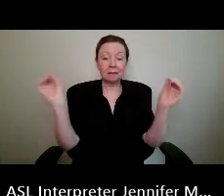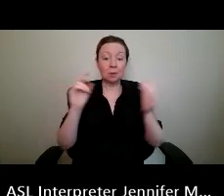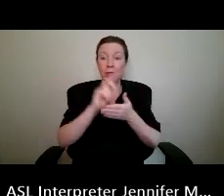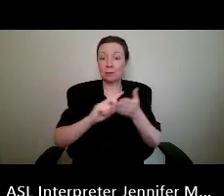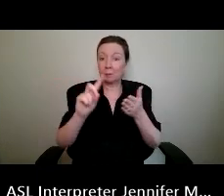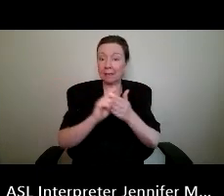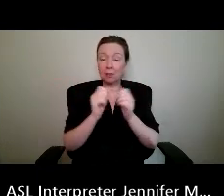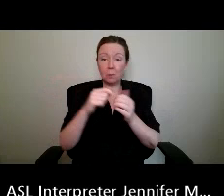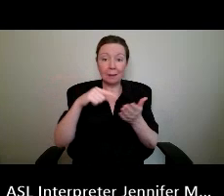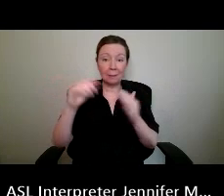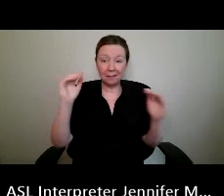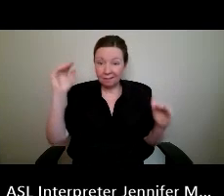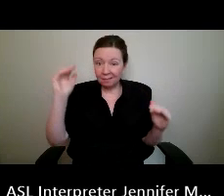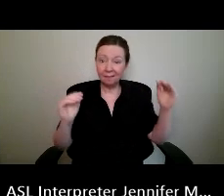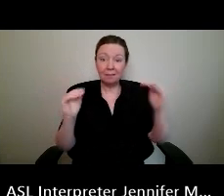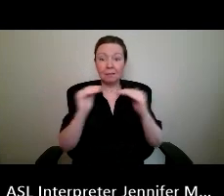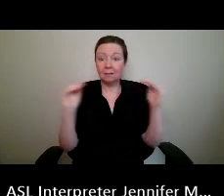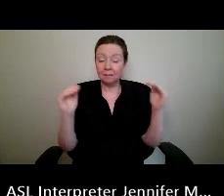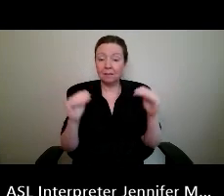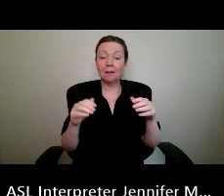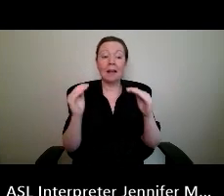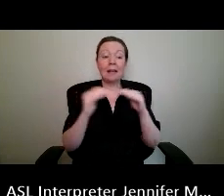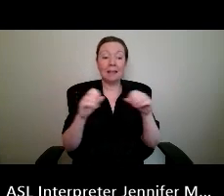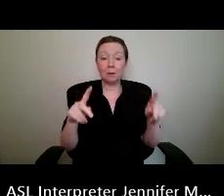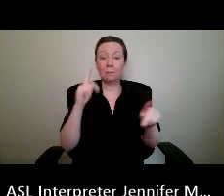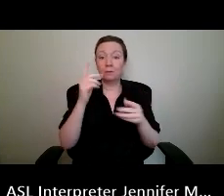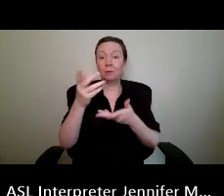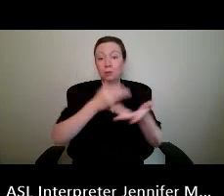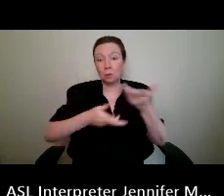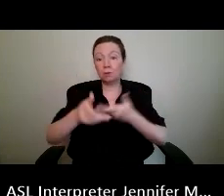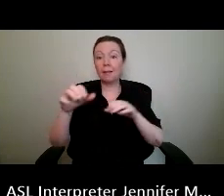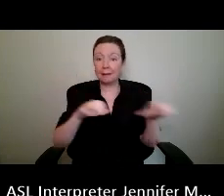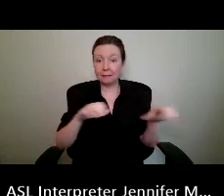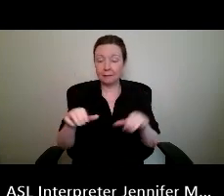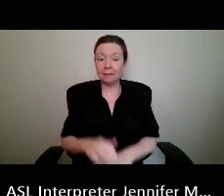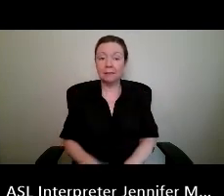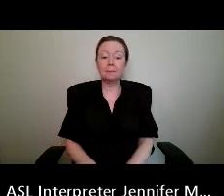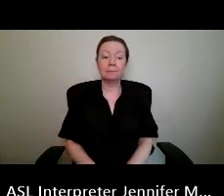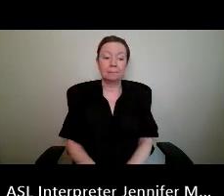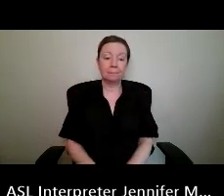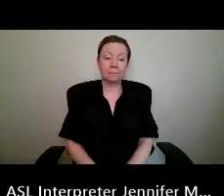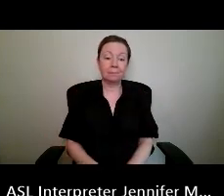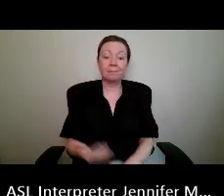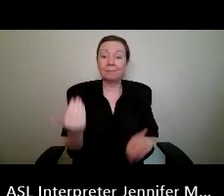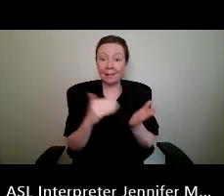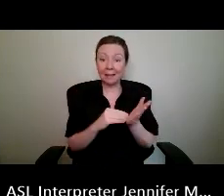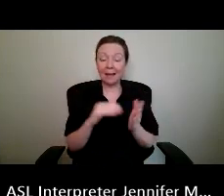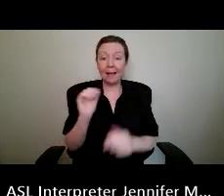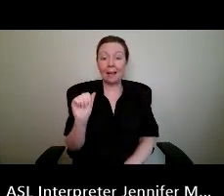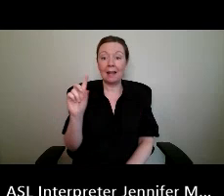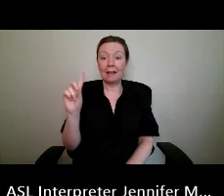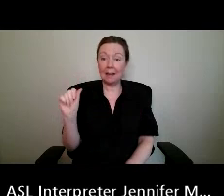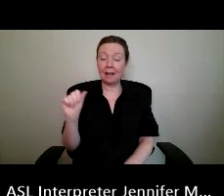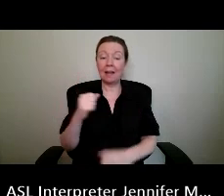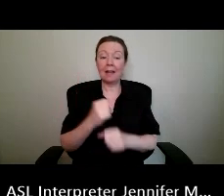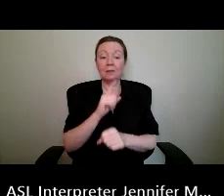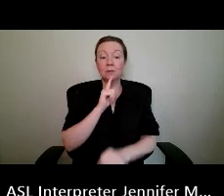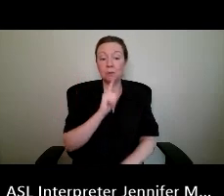with pay, and then that there's equal opportunities for social activities. And again, the ADA ensures